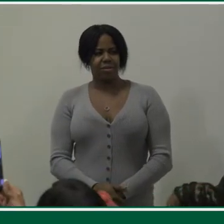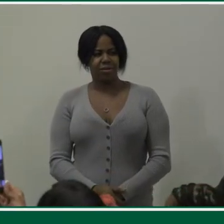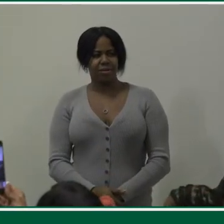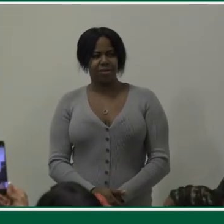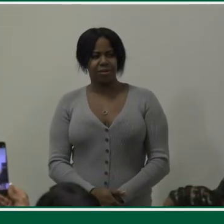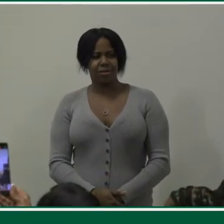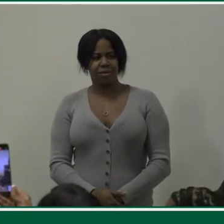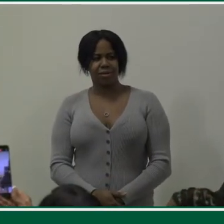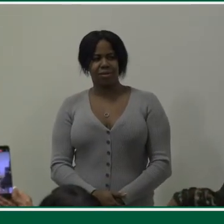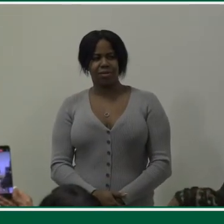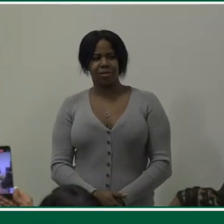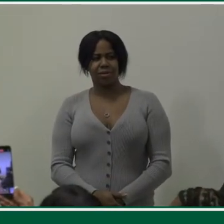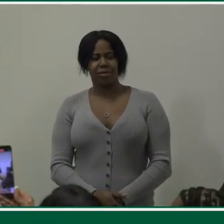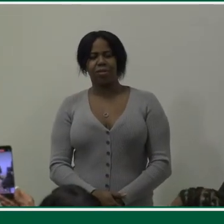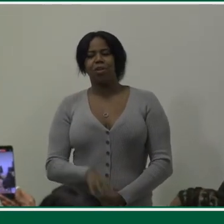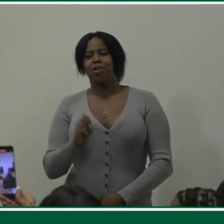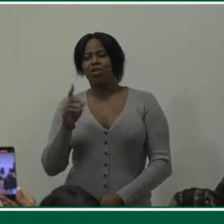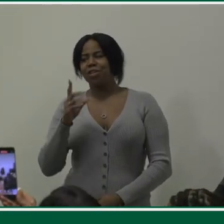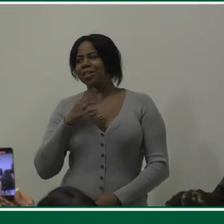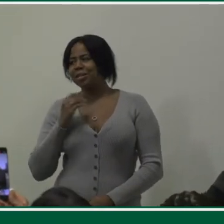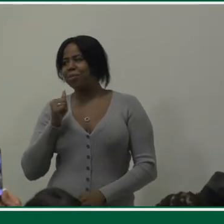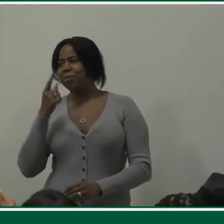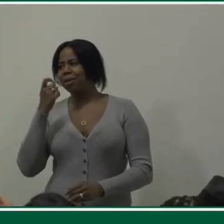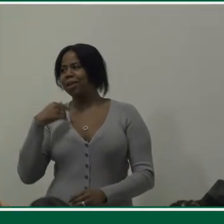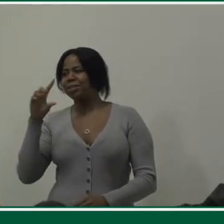Let's welcome Patrice Hill.